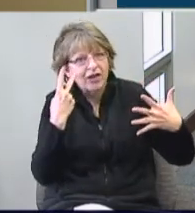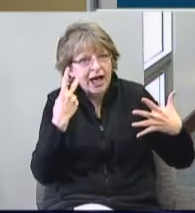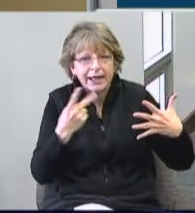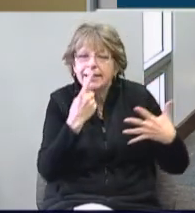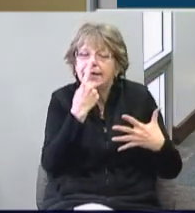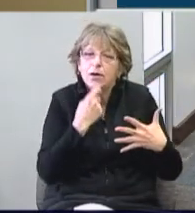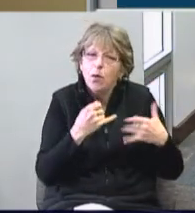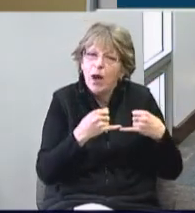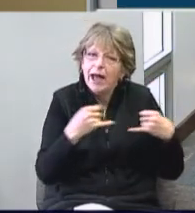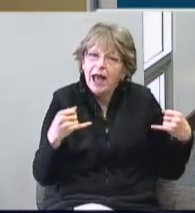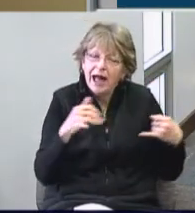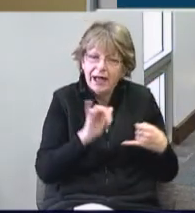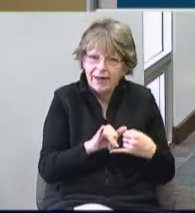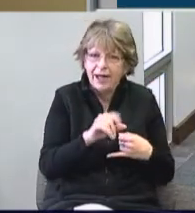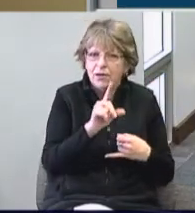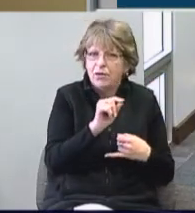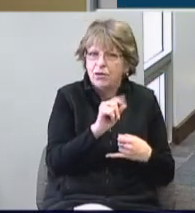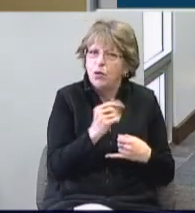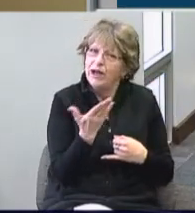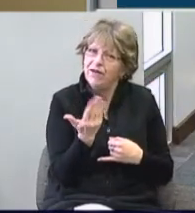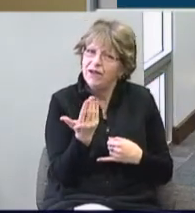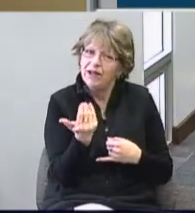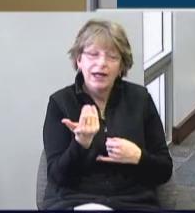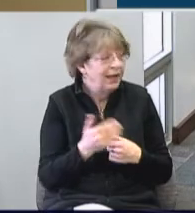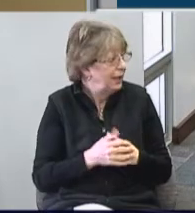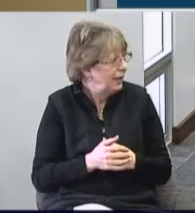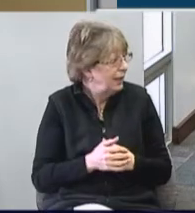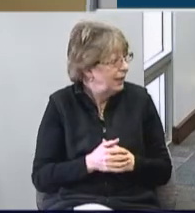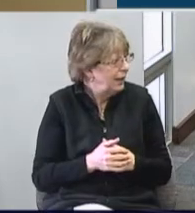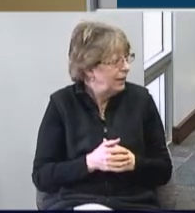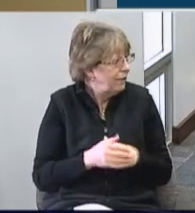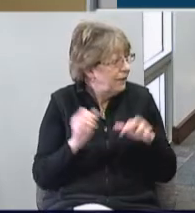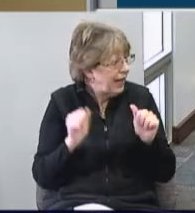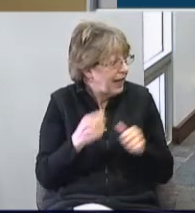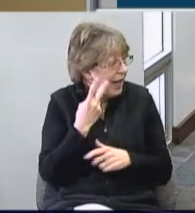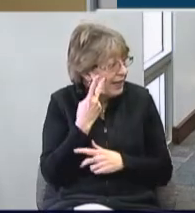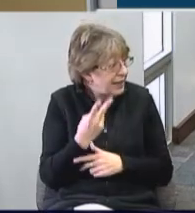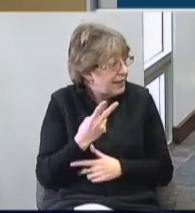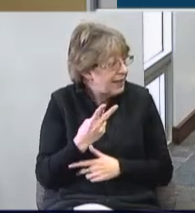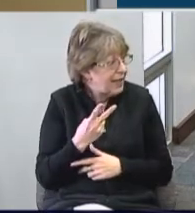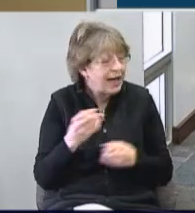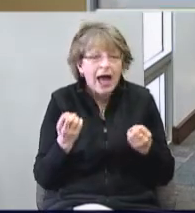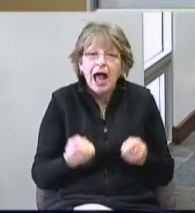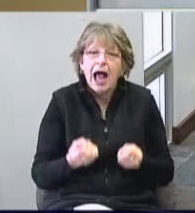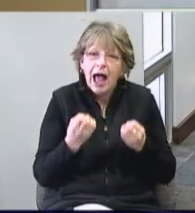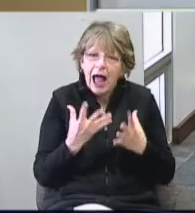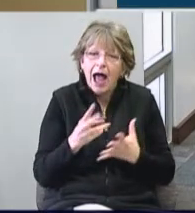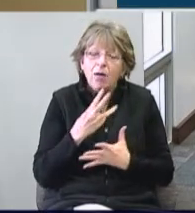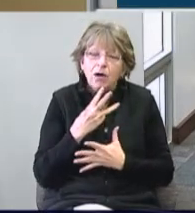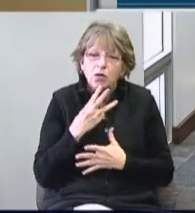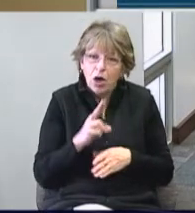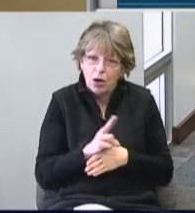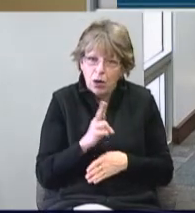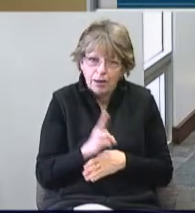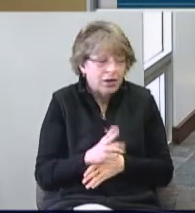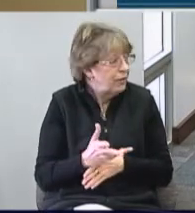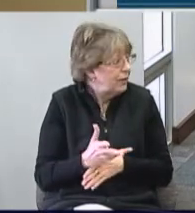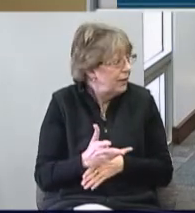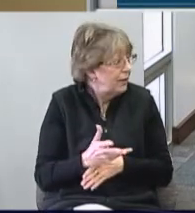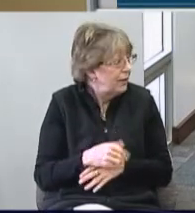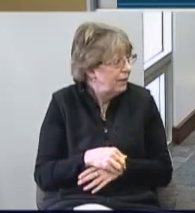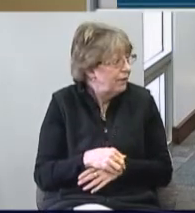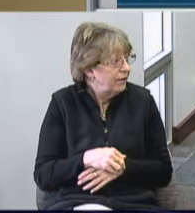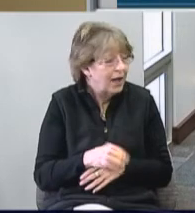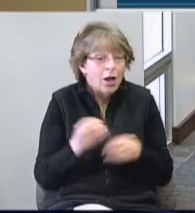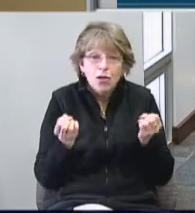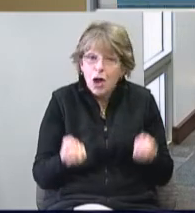that's 2015. And so I can see my consumption over time. So there's really a